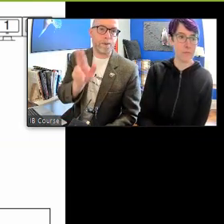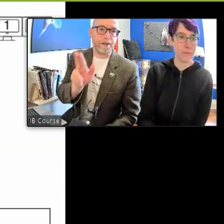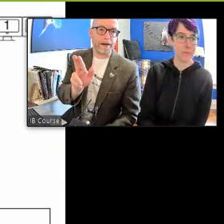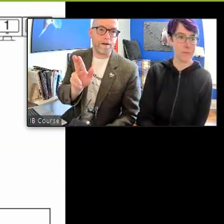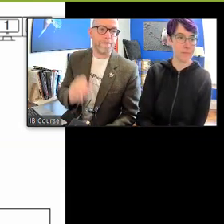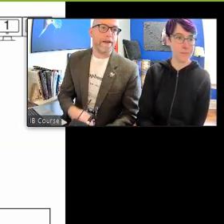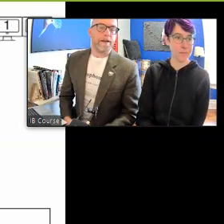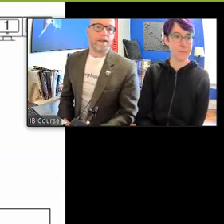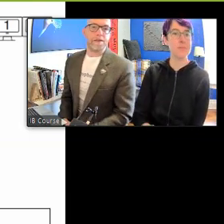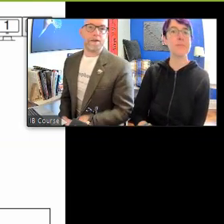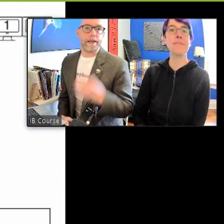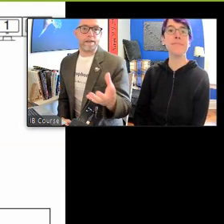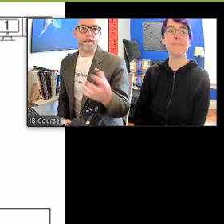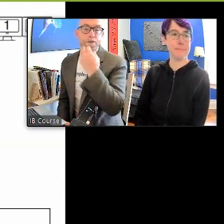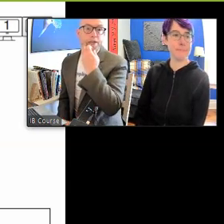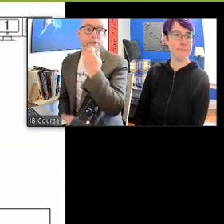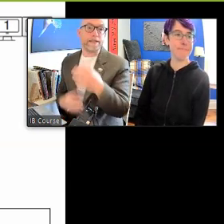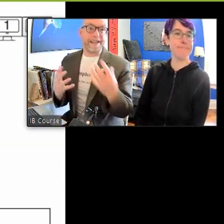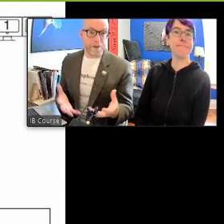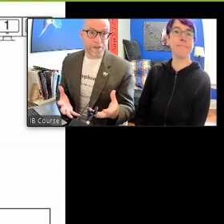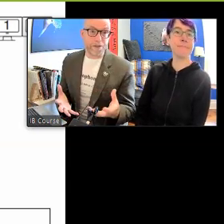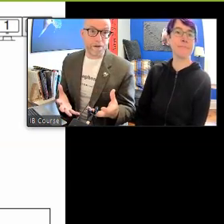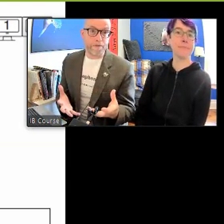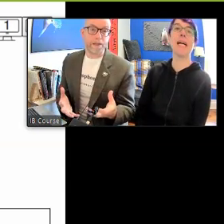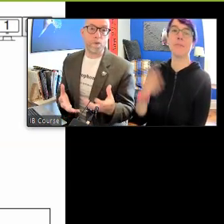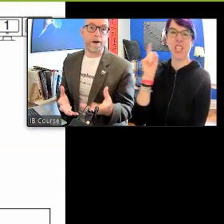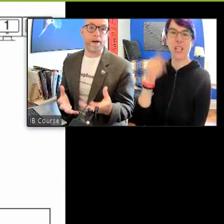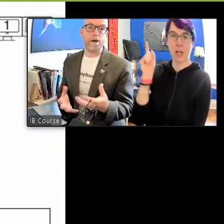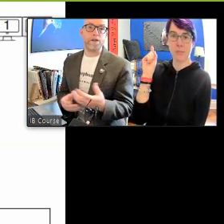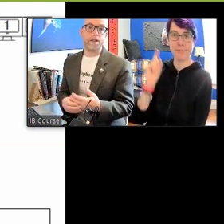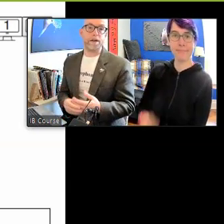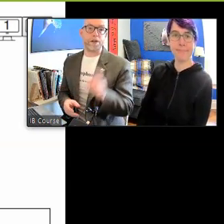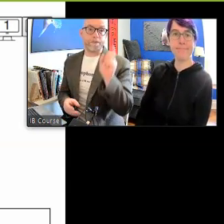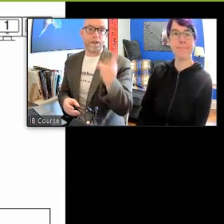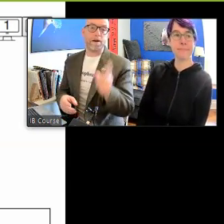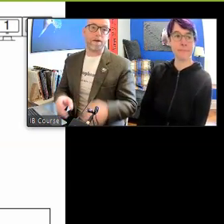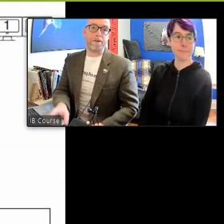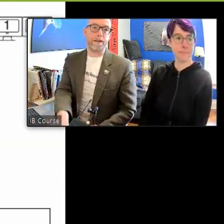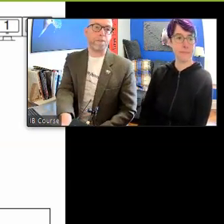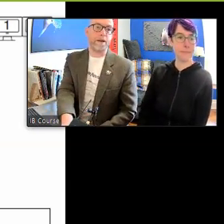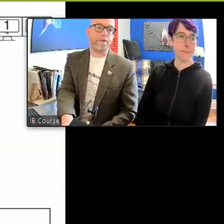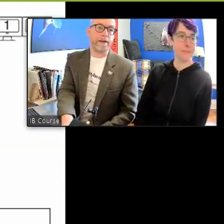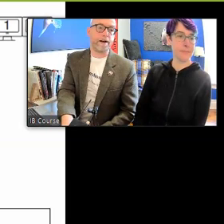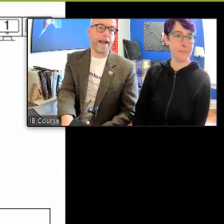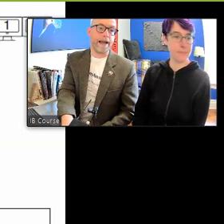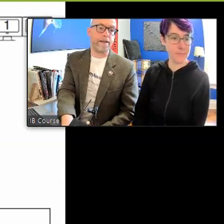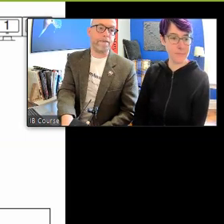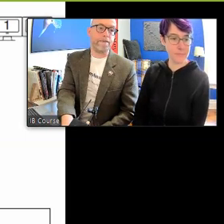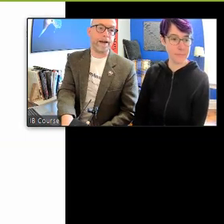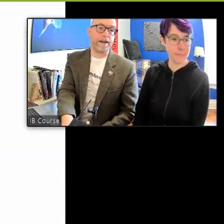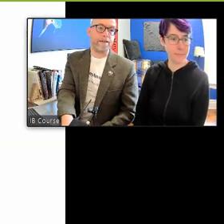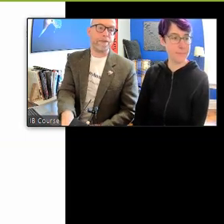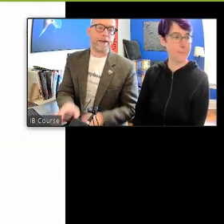the little pointy arrow? These are linked. So if these things interest you, if you actually want to go to the literature, click on it when you get the PDF later. And